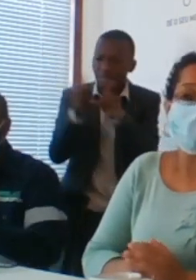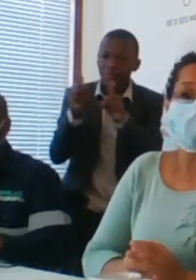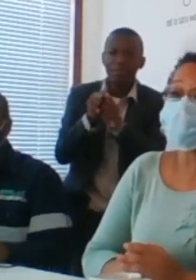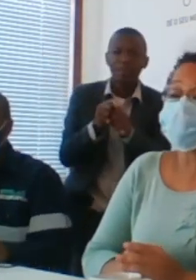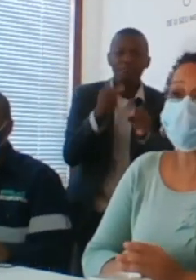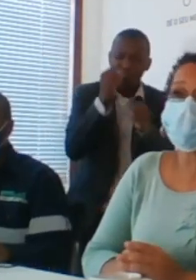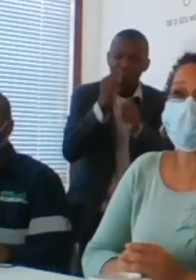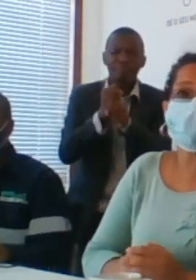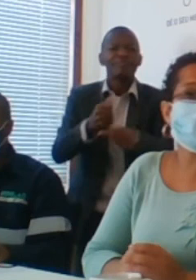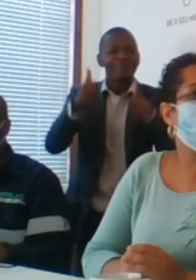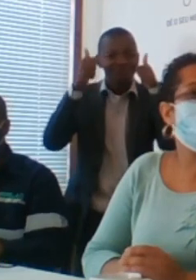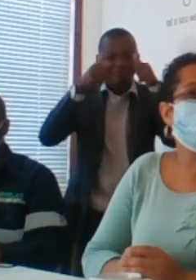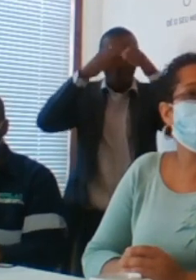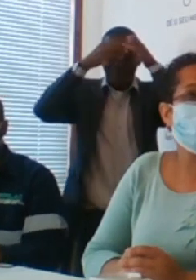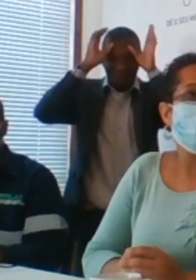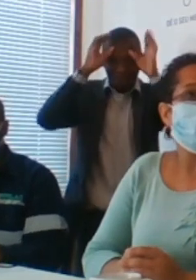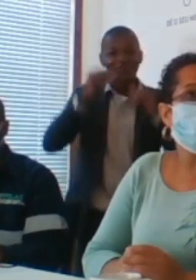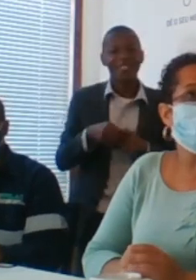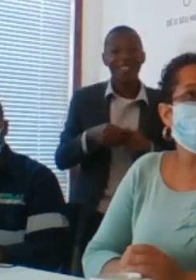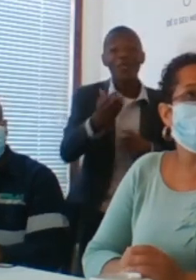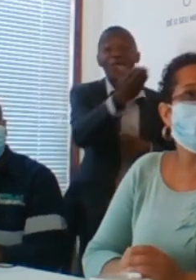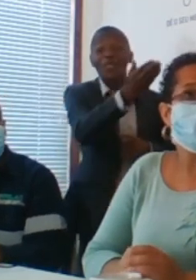workplace. Thank you so much, everybody, for watching.